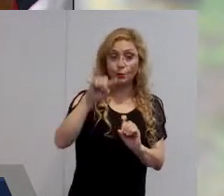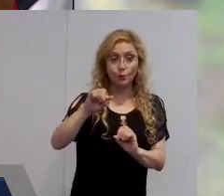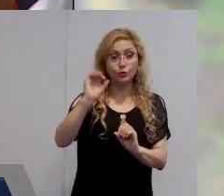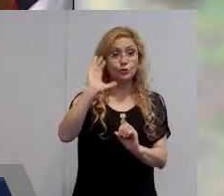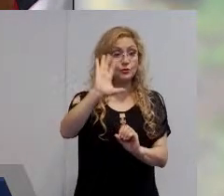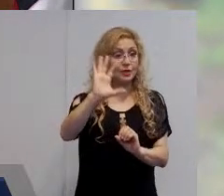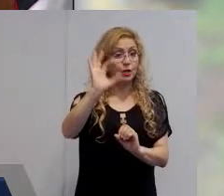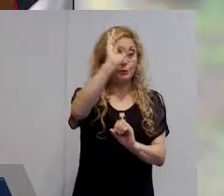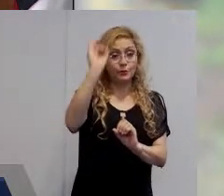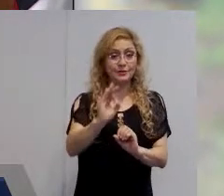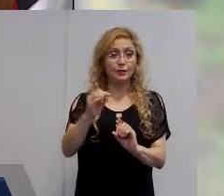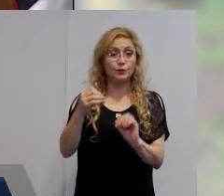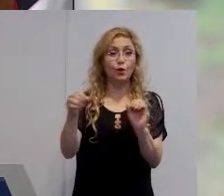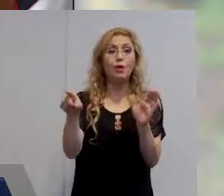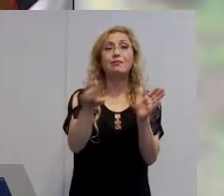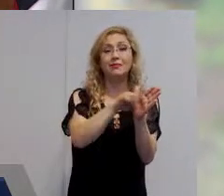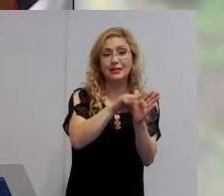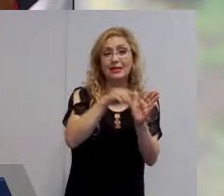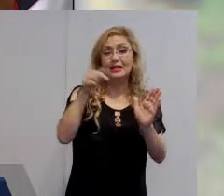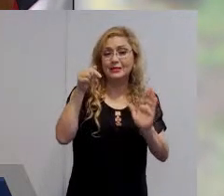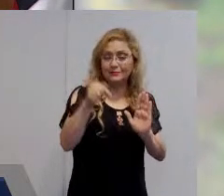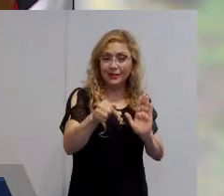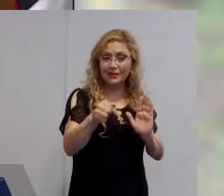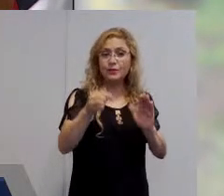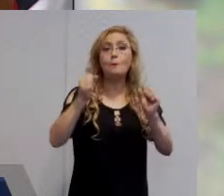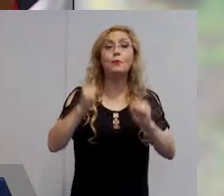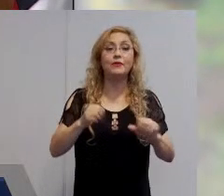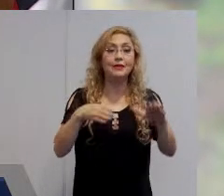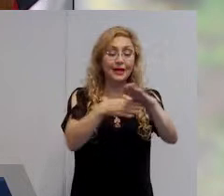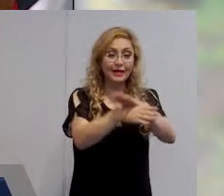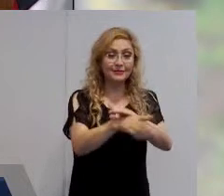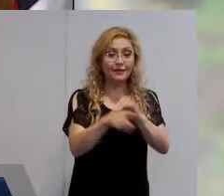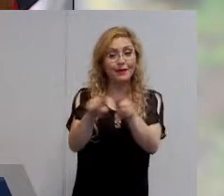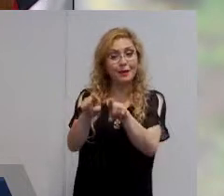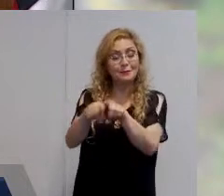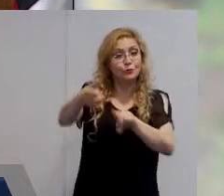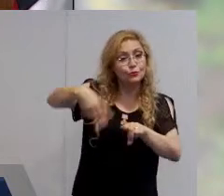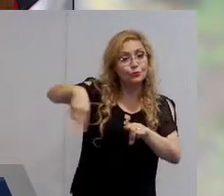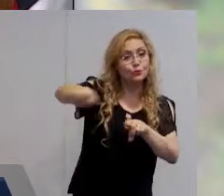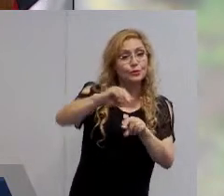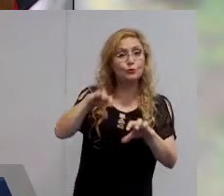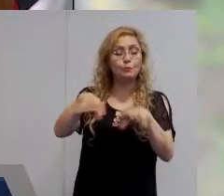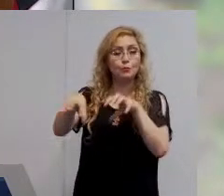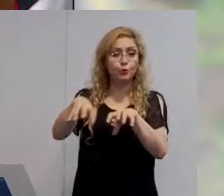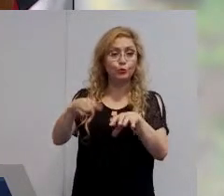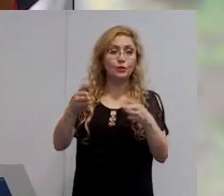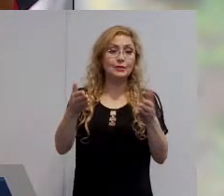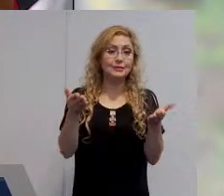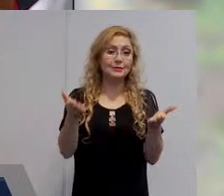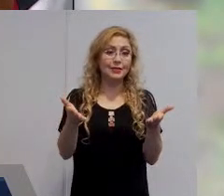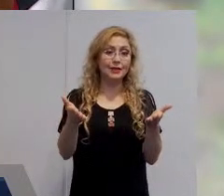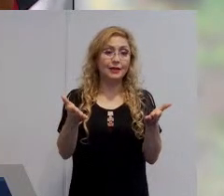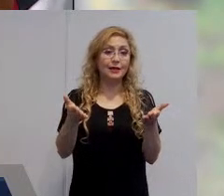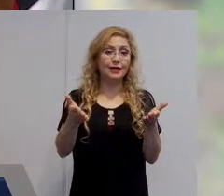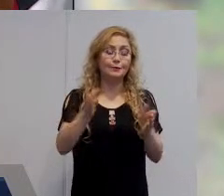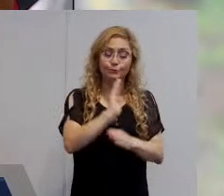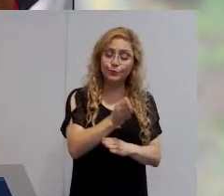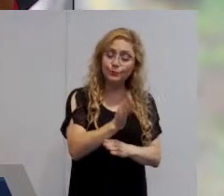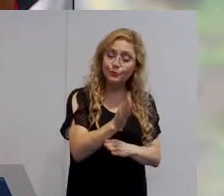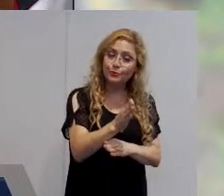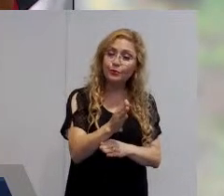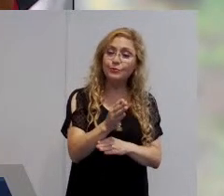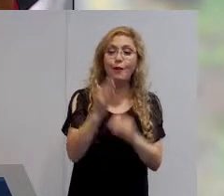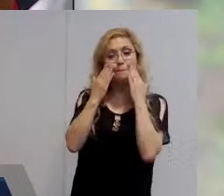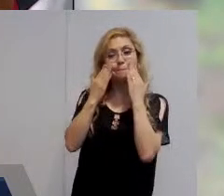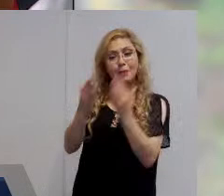farmers, 0.5% interest, and these our farmers can access these now